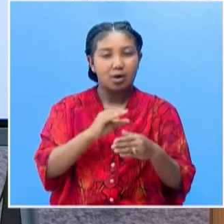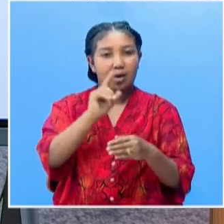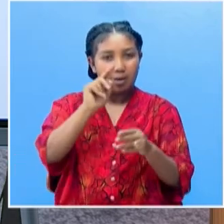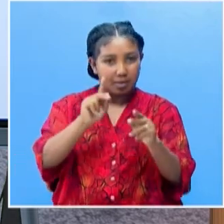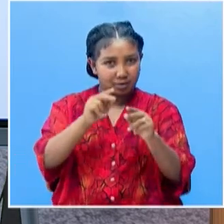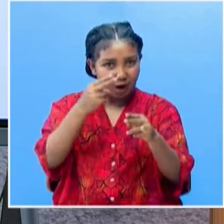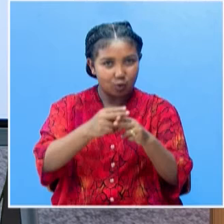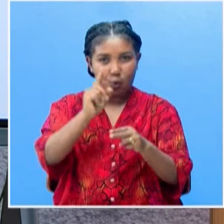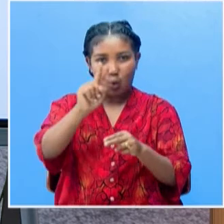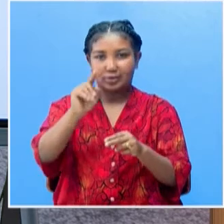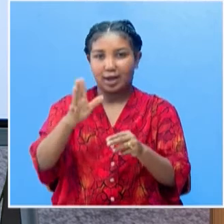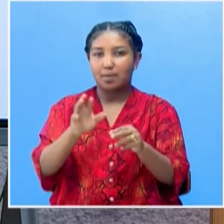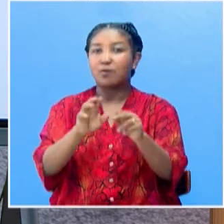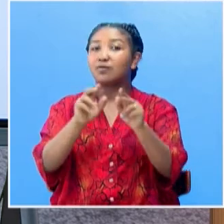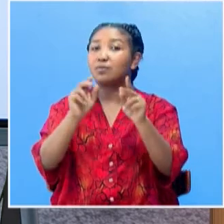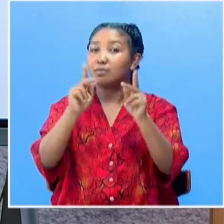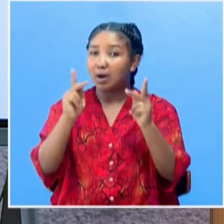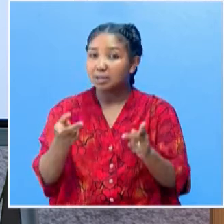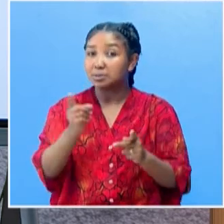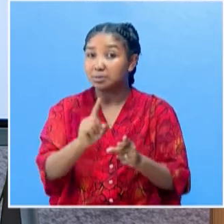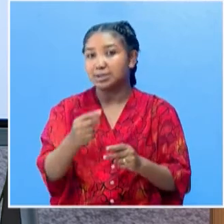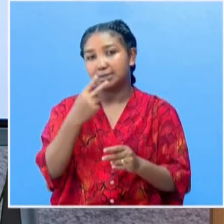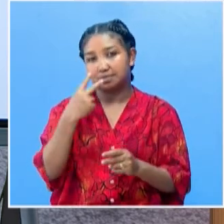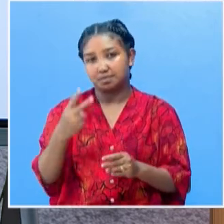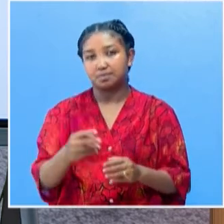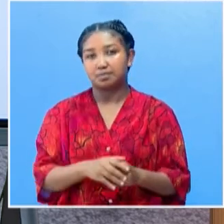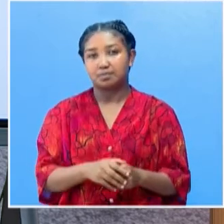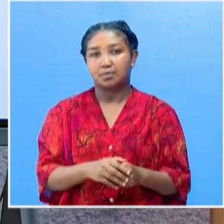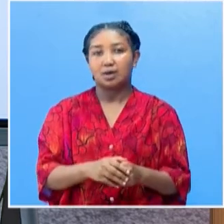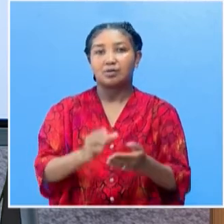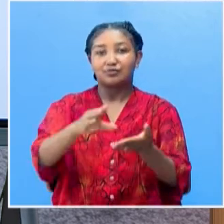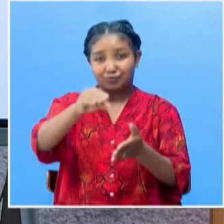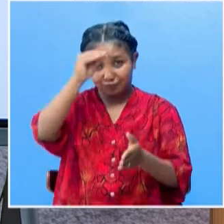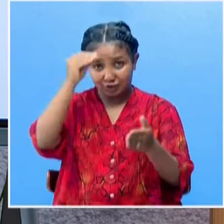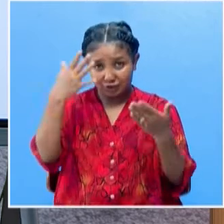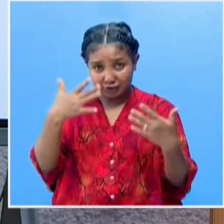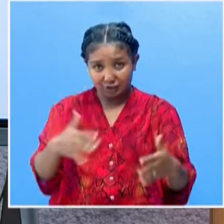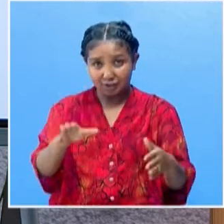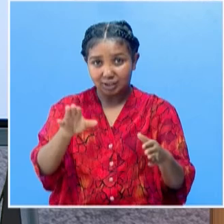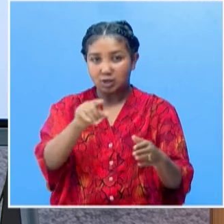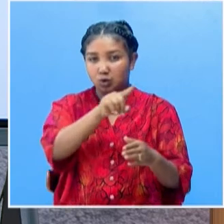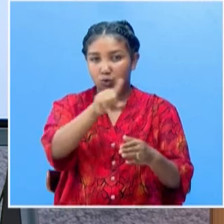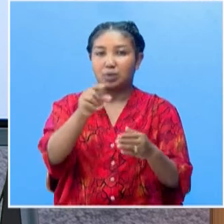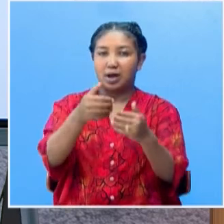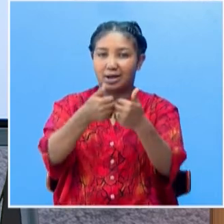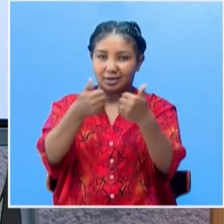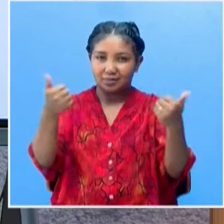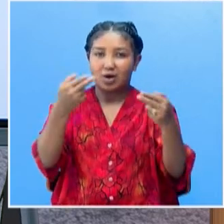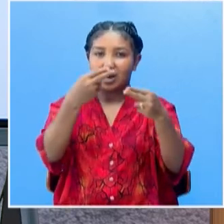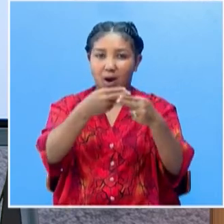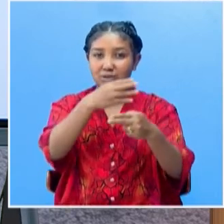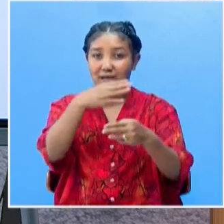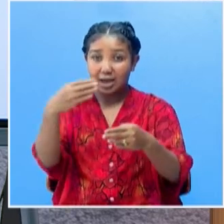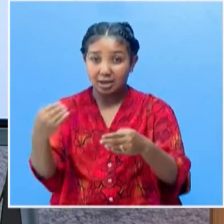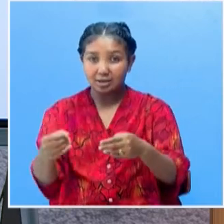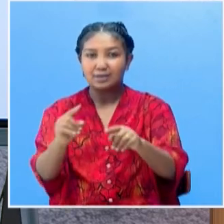type of words. What are they? We will see them. After this lesson, you will be able to identify nouns